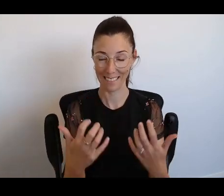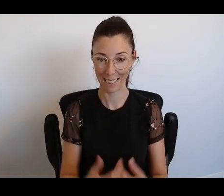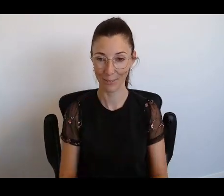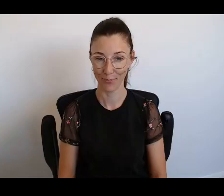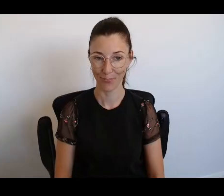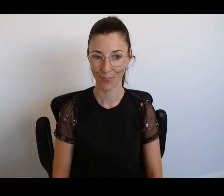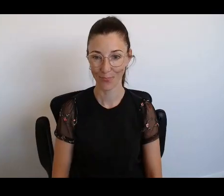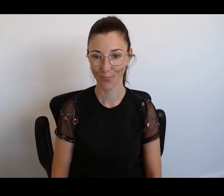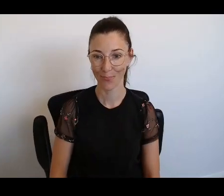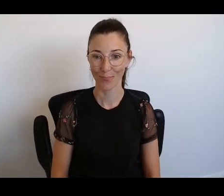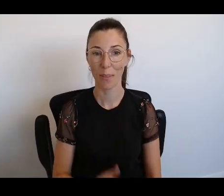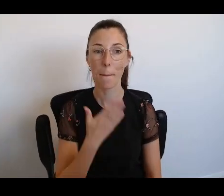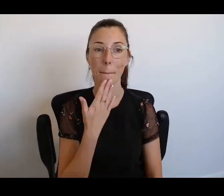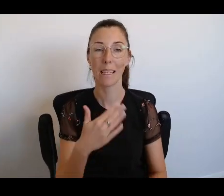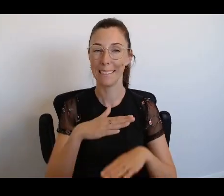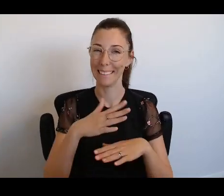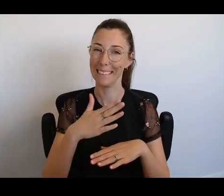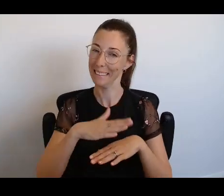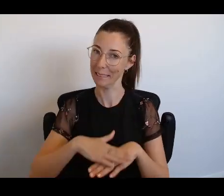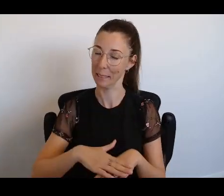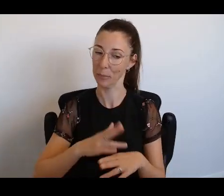Take your seats quickly.